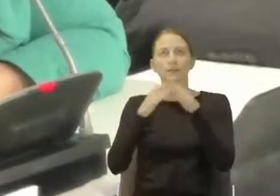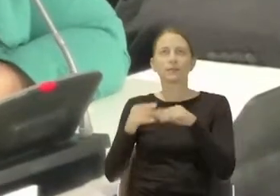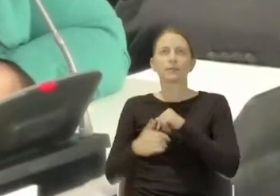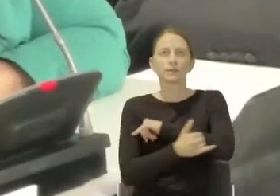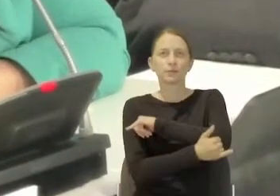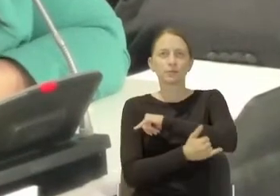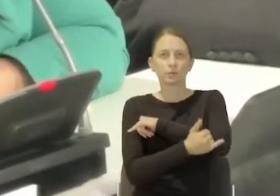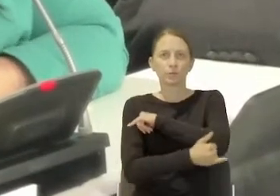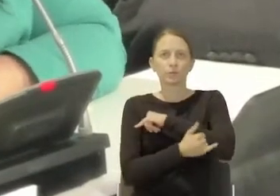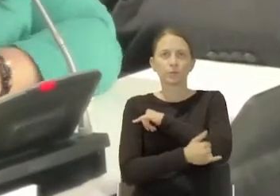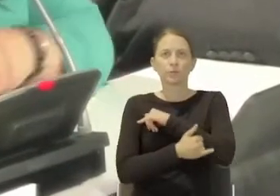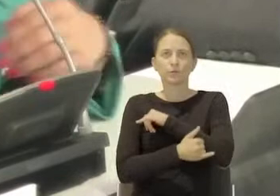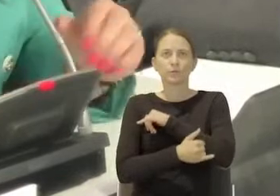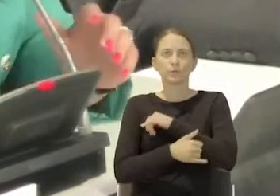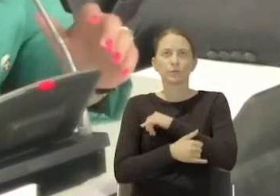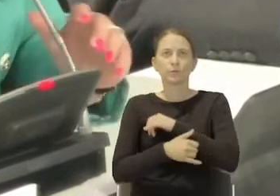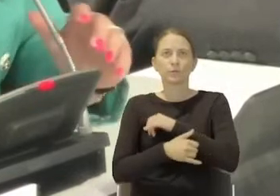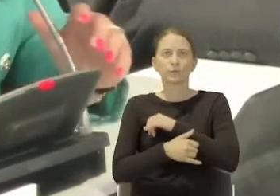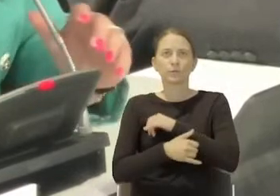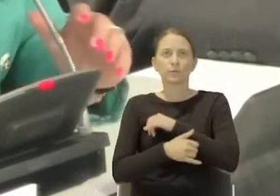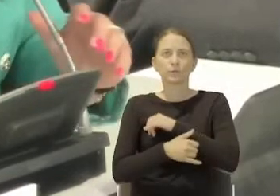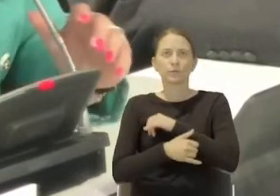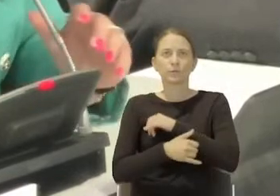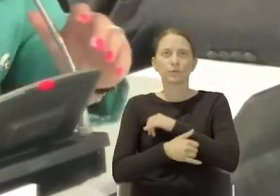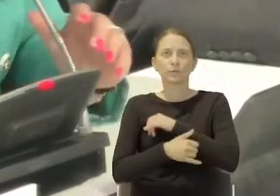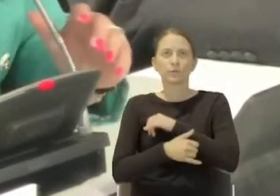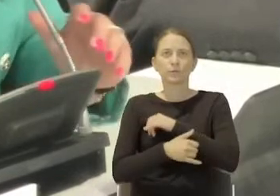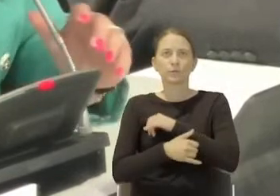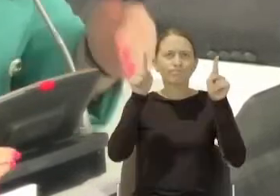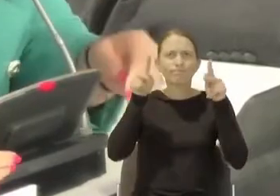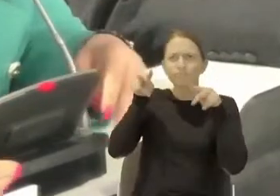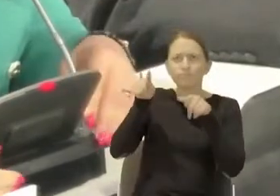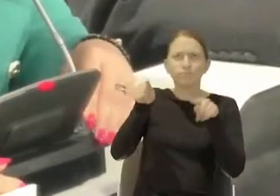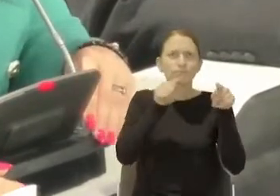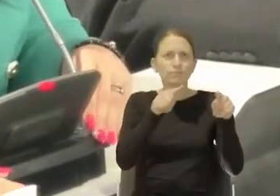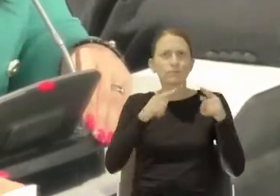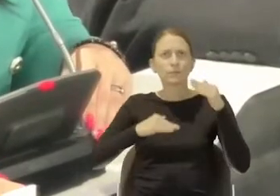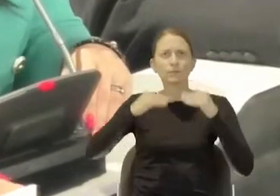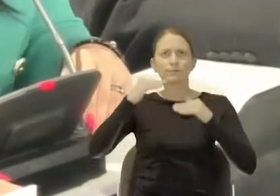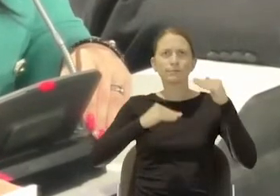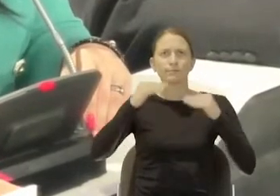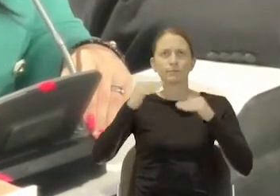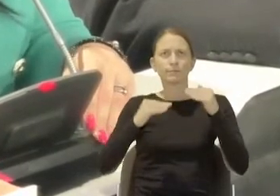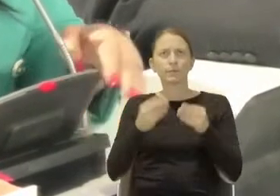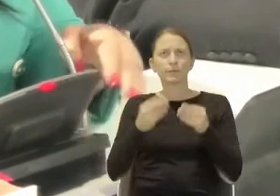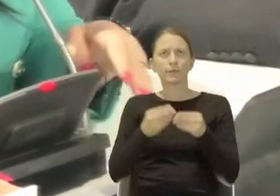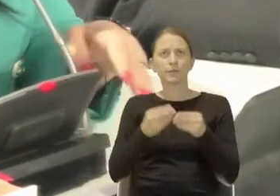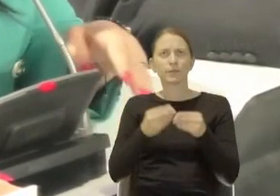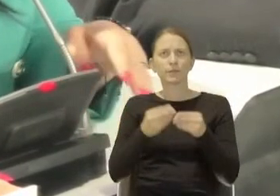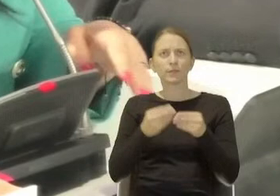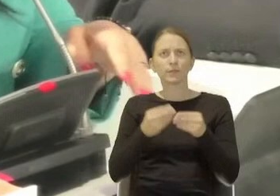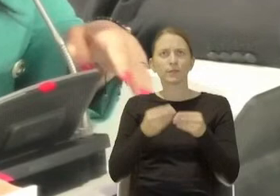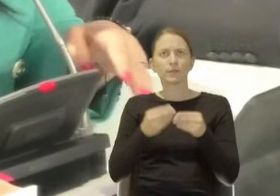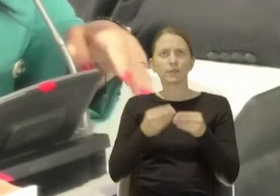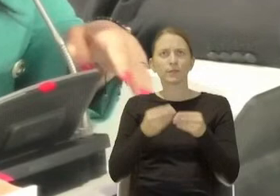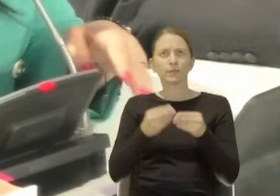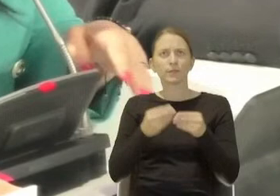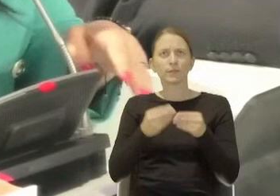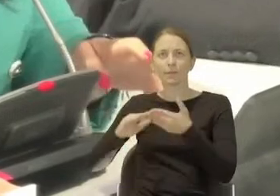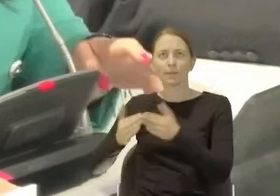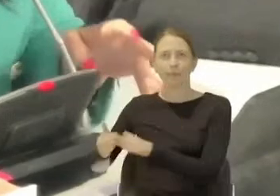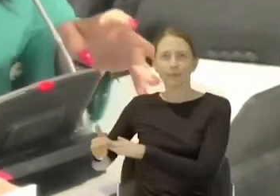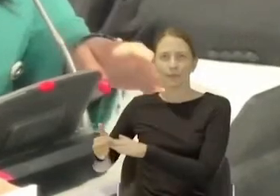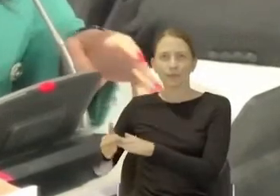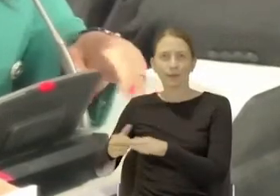the sustainable development of urban areas and implementation of the new urban agenda.